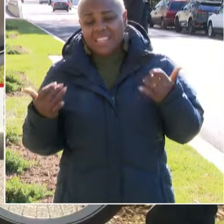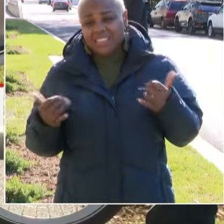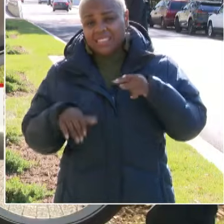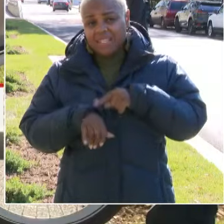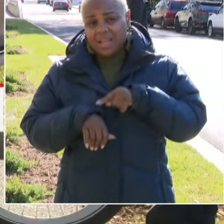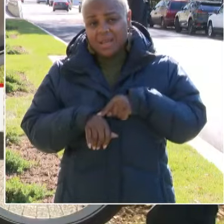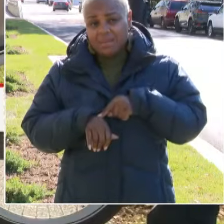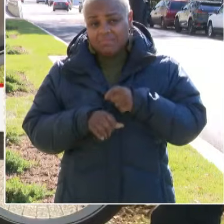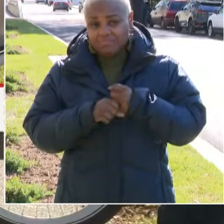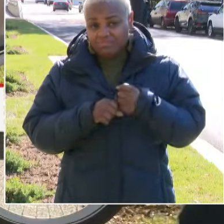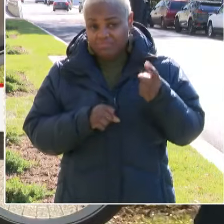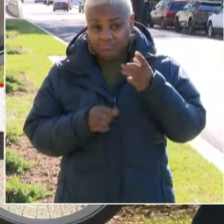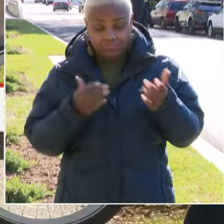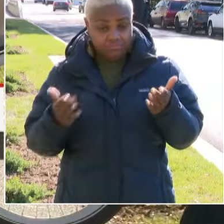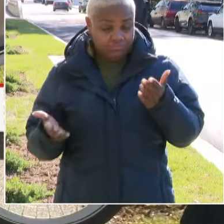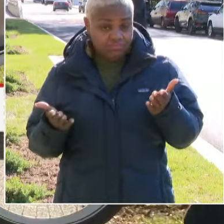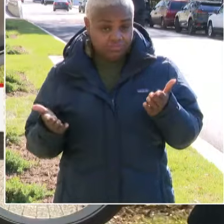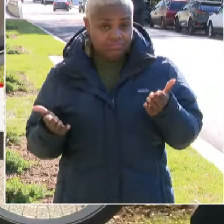Sure, thanks.